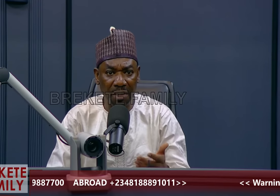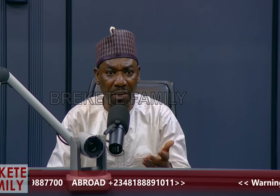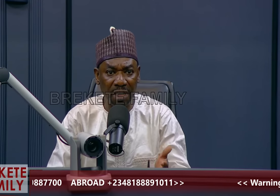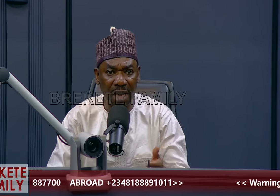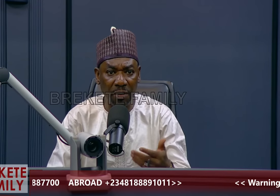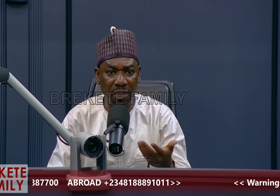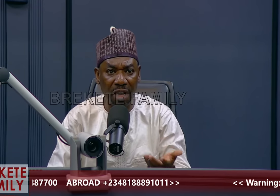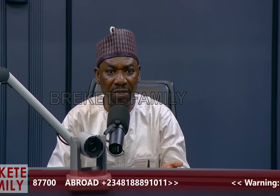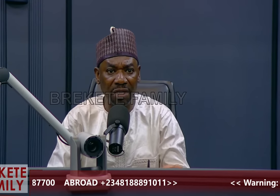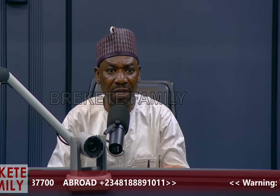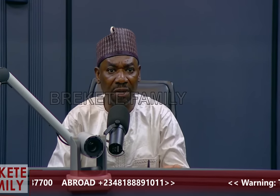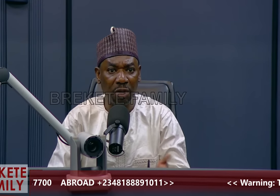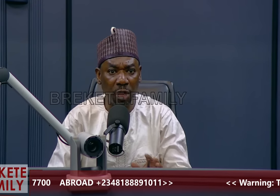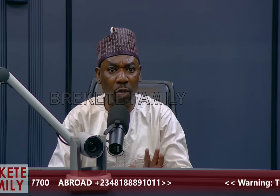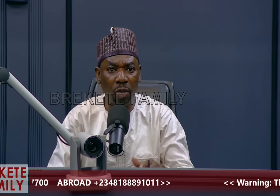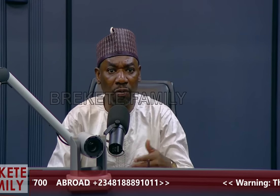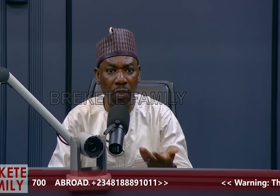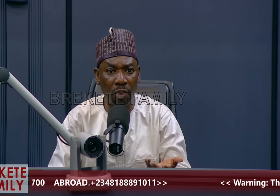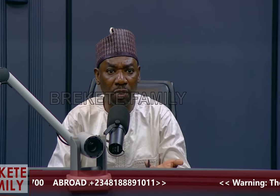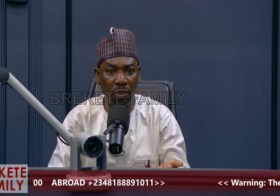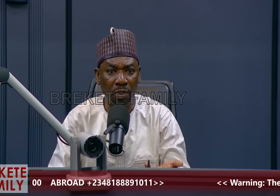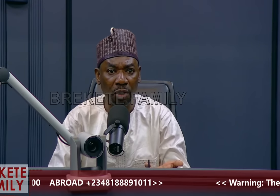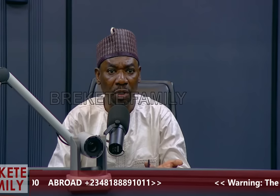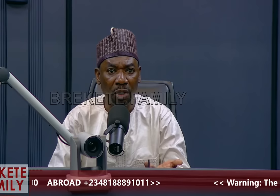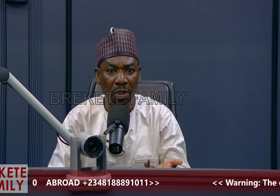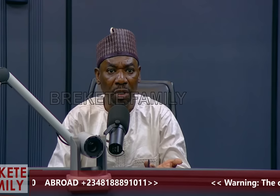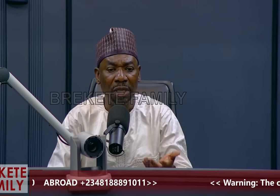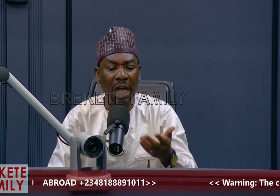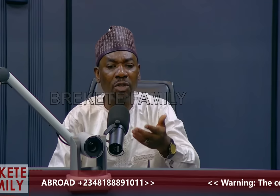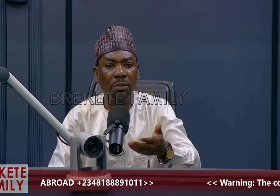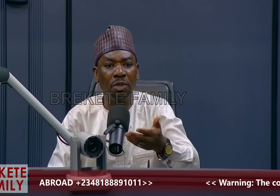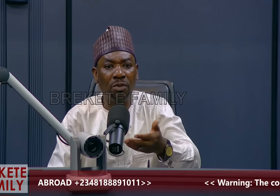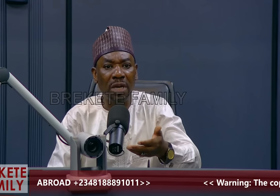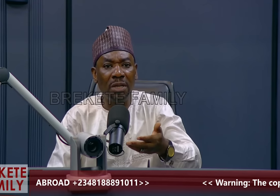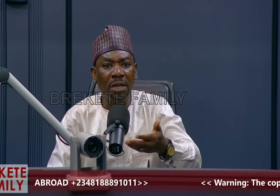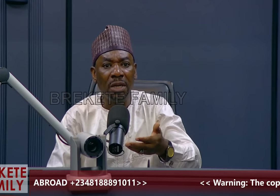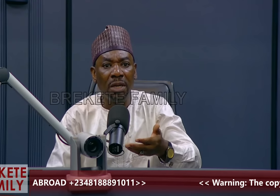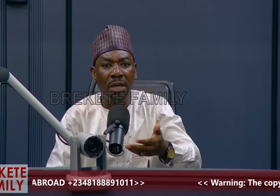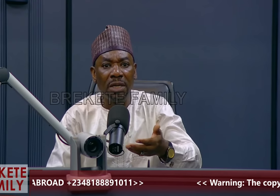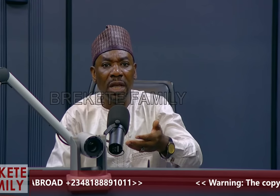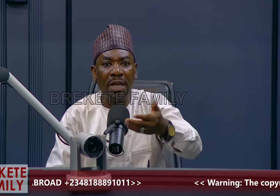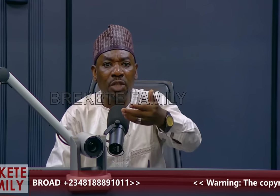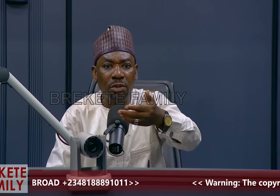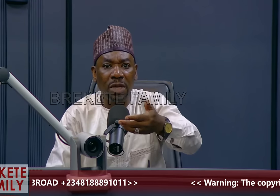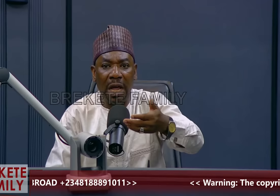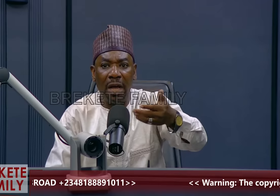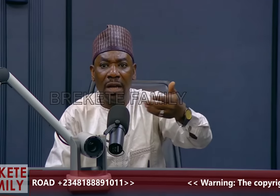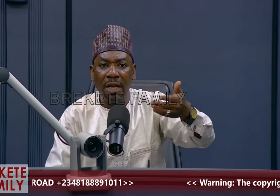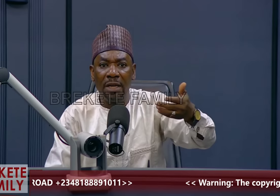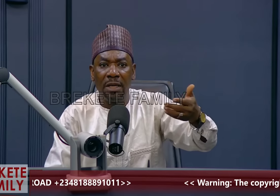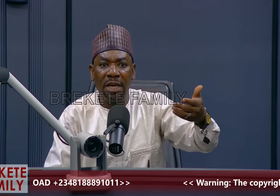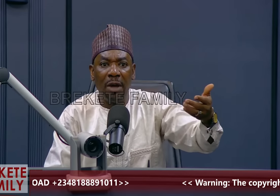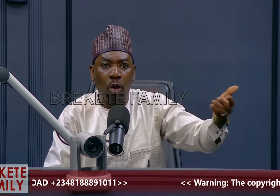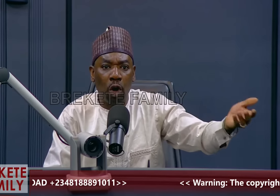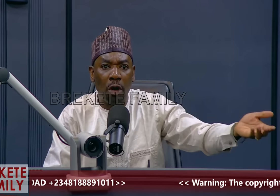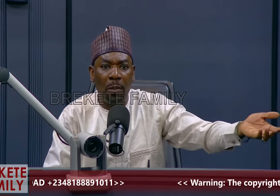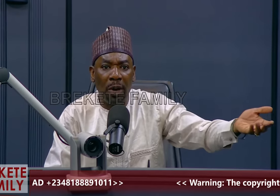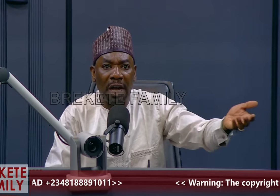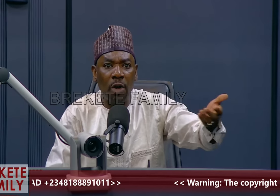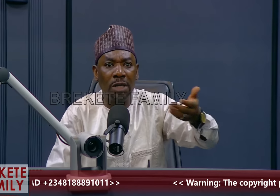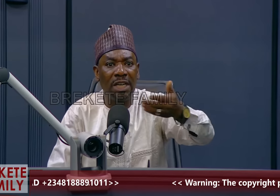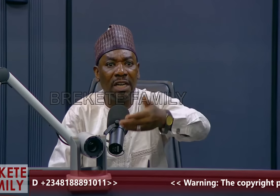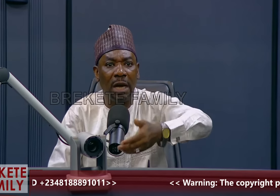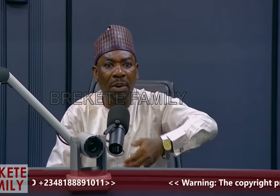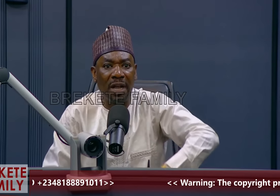some parents go sign without reading some don't even go school now some children they then go